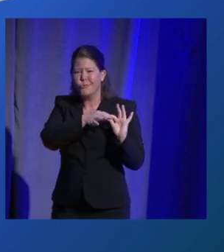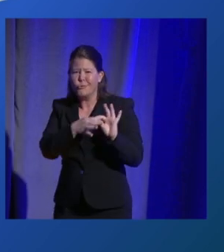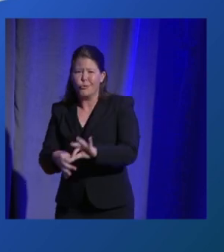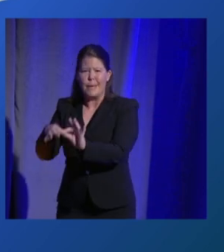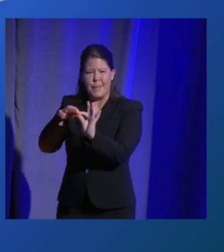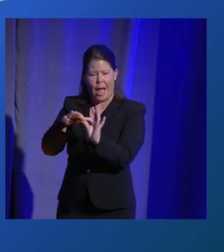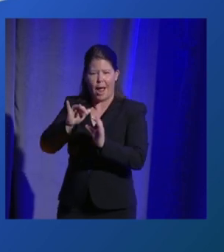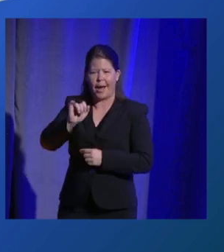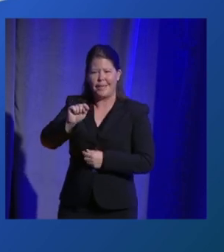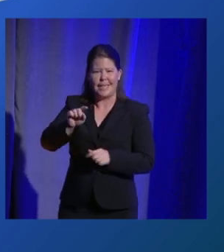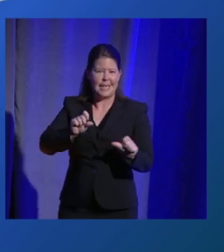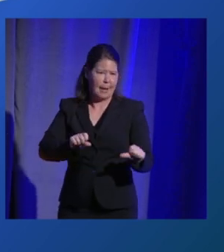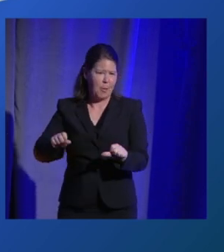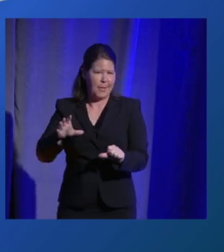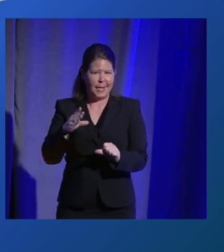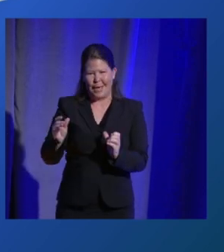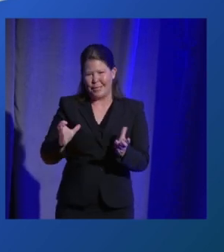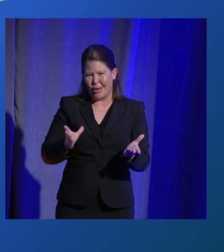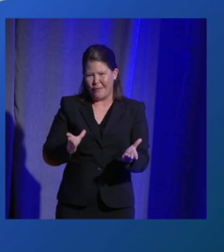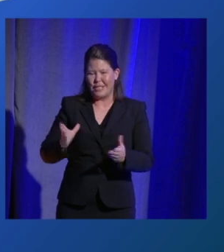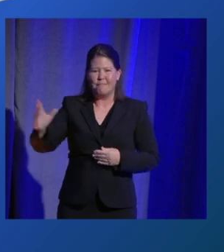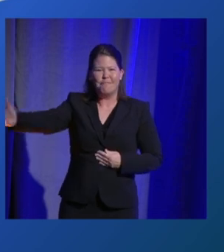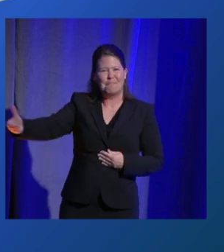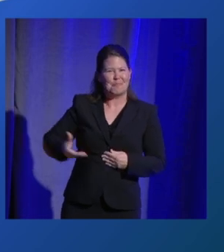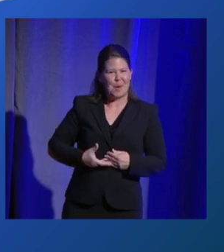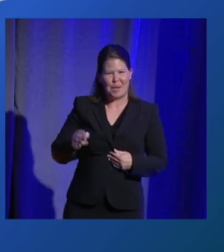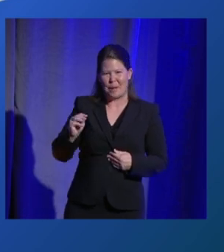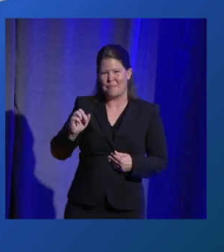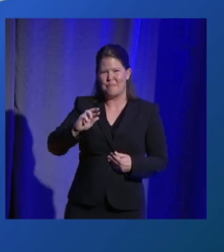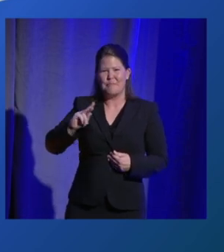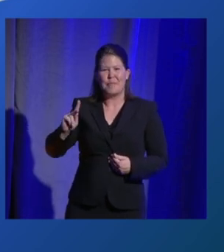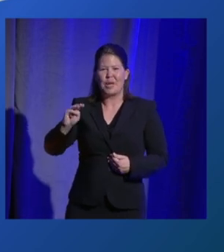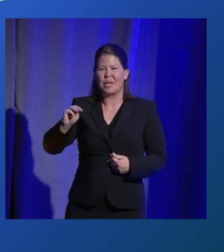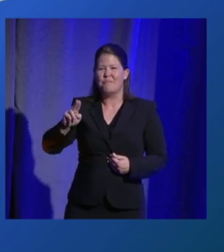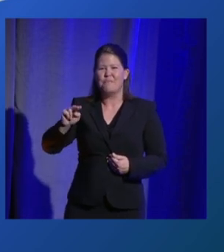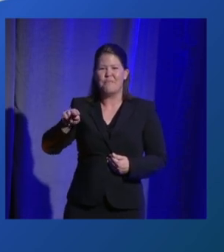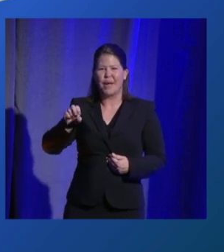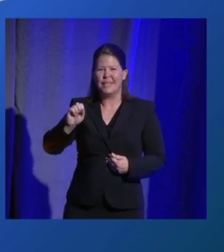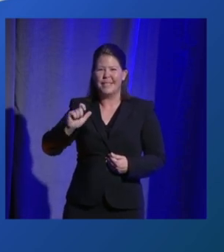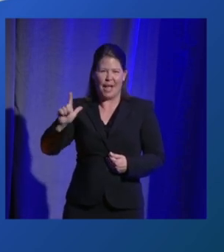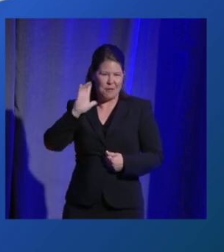services please welcome Mark Mel who will introduce our